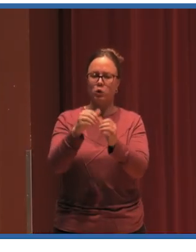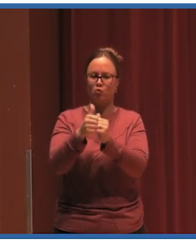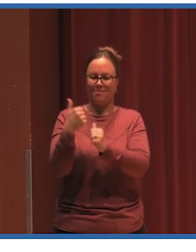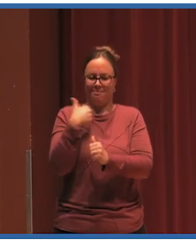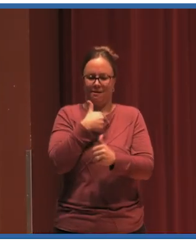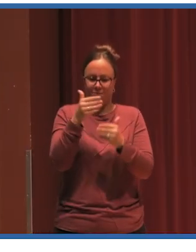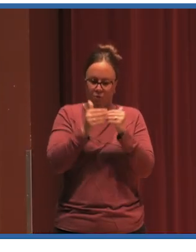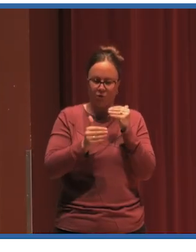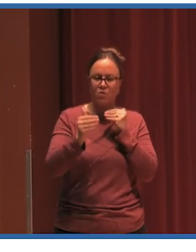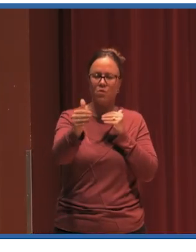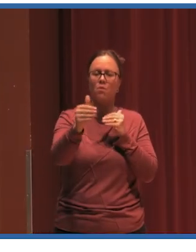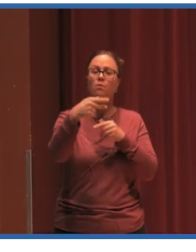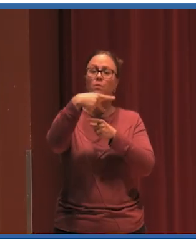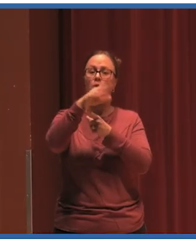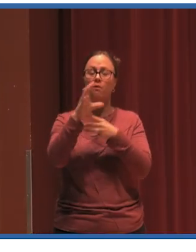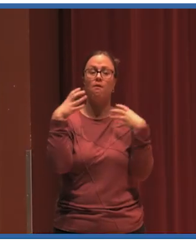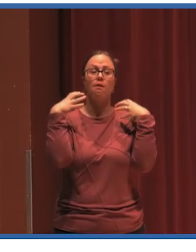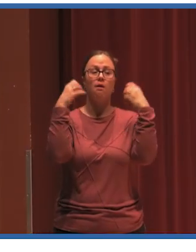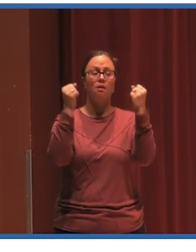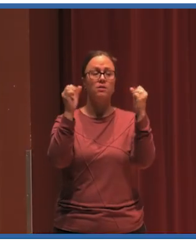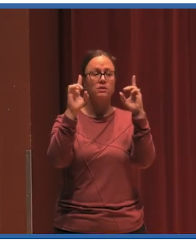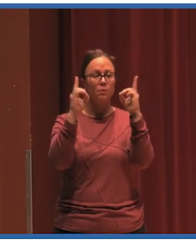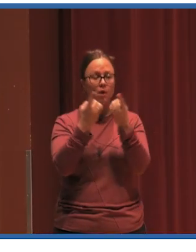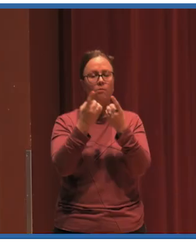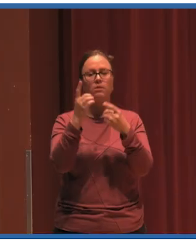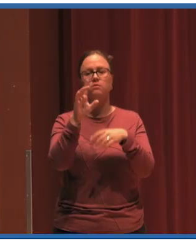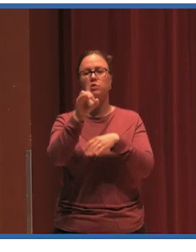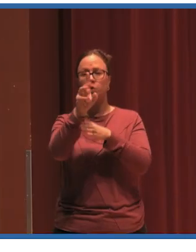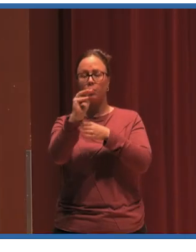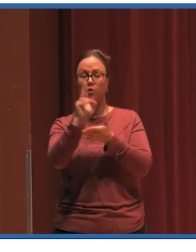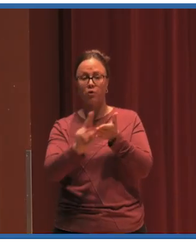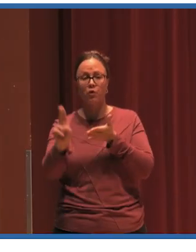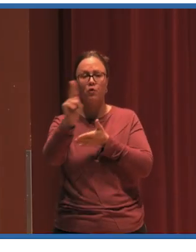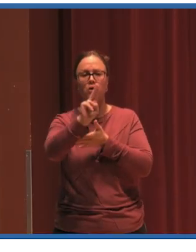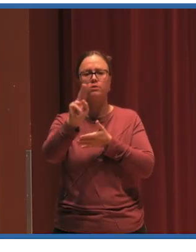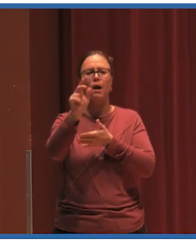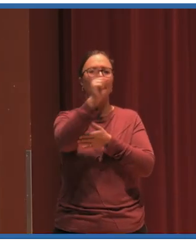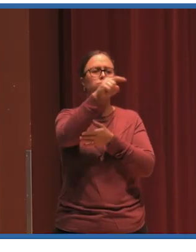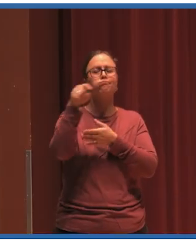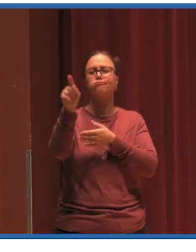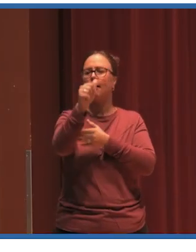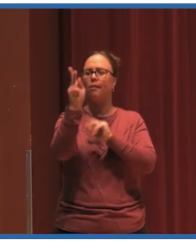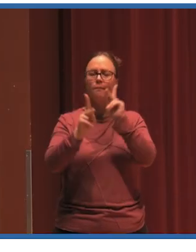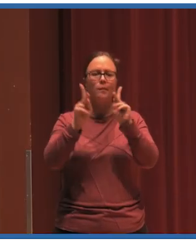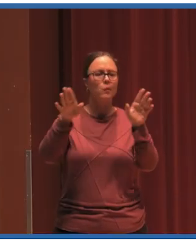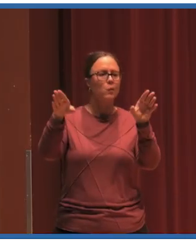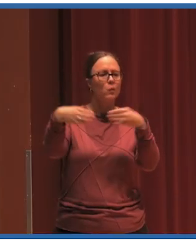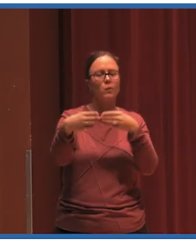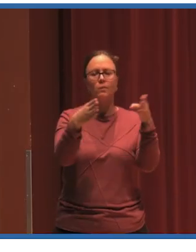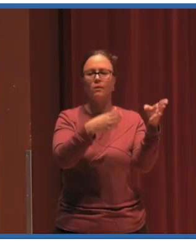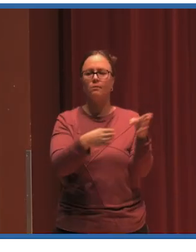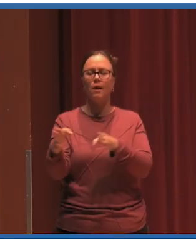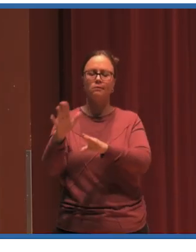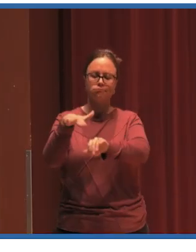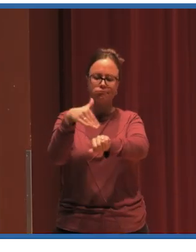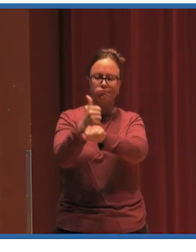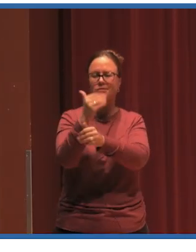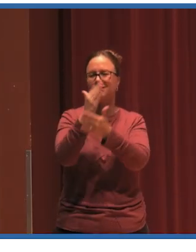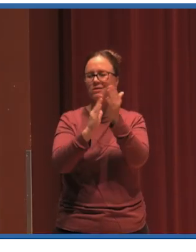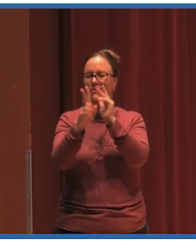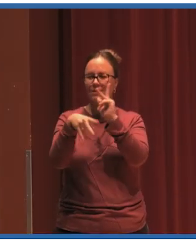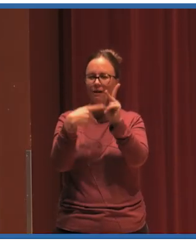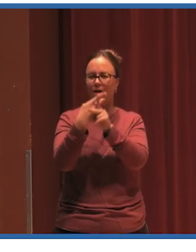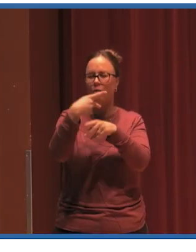forward. The Polk County Health Department and Des Moines University, other folks in this room, intend to put together some sort of Polk